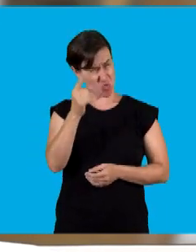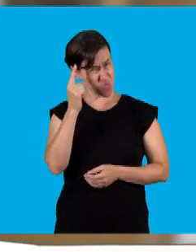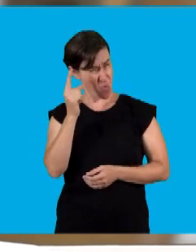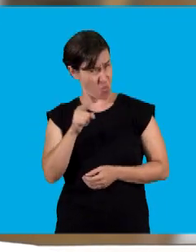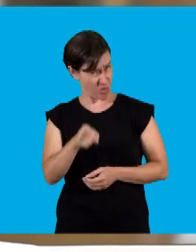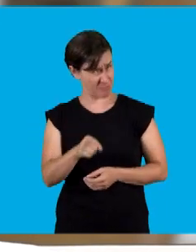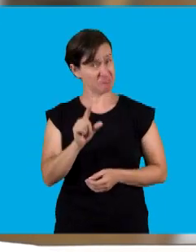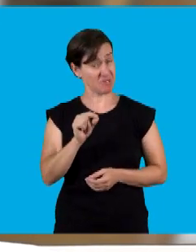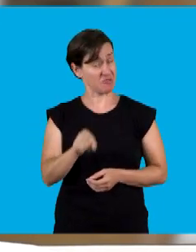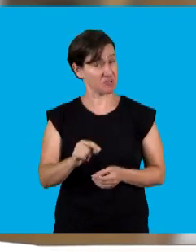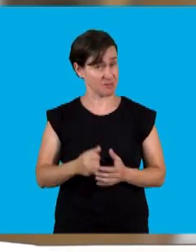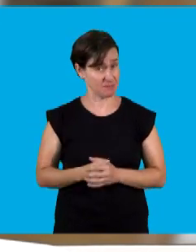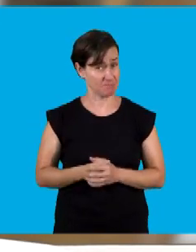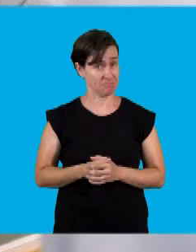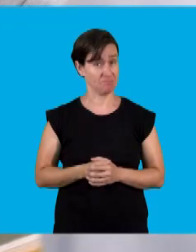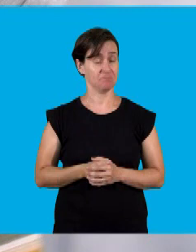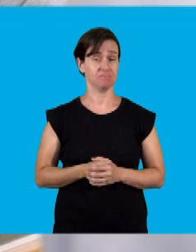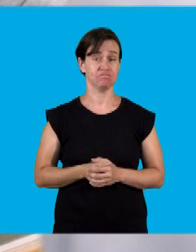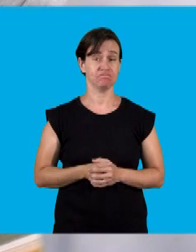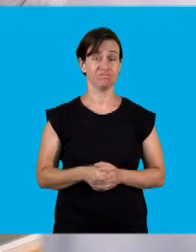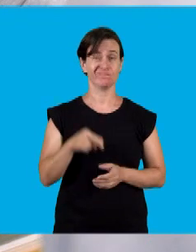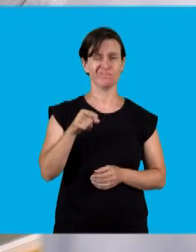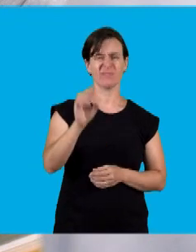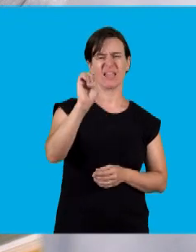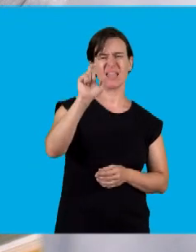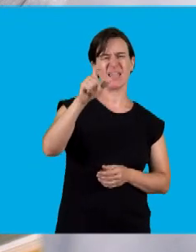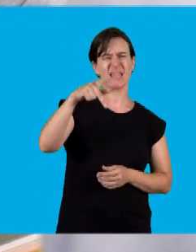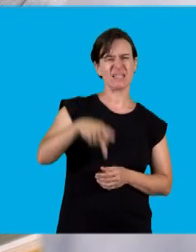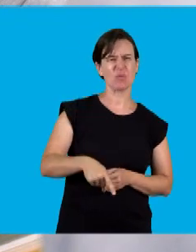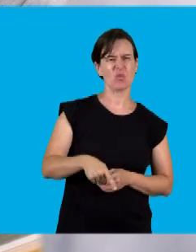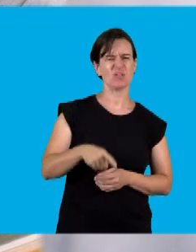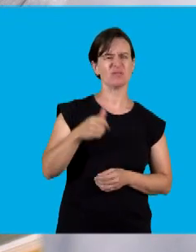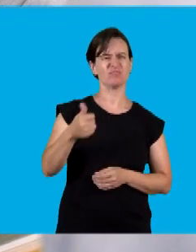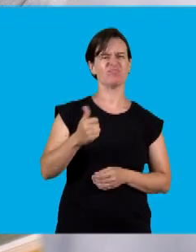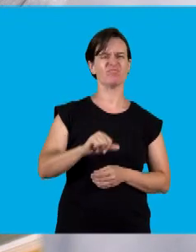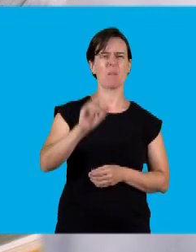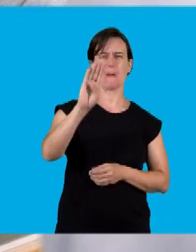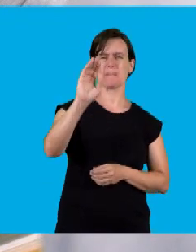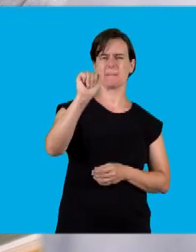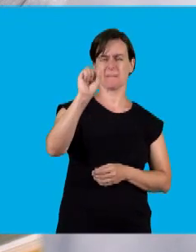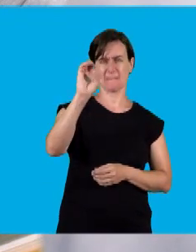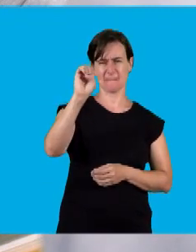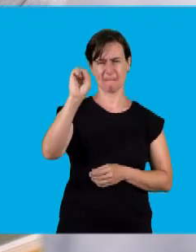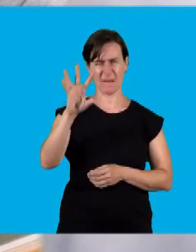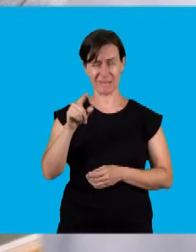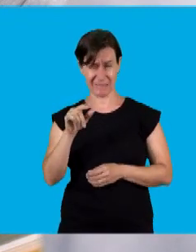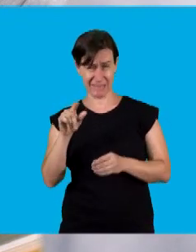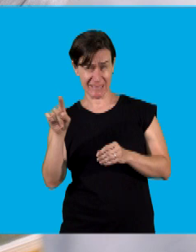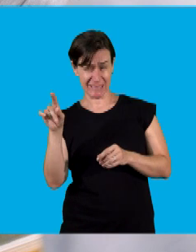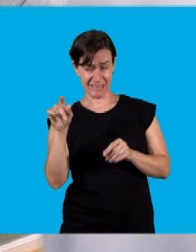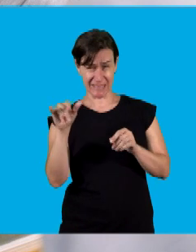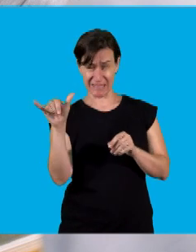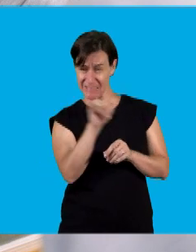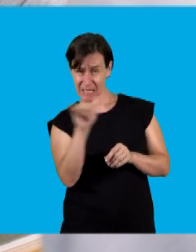So, did you know that exponents and bases do not play the same role? Yes,